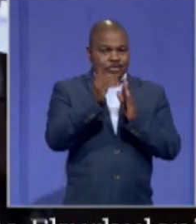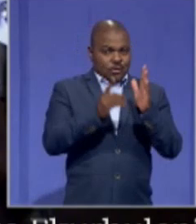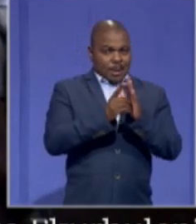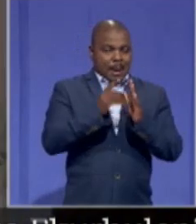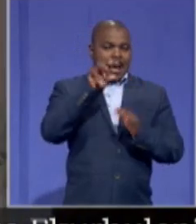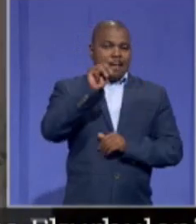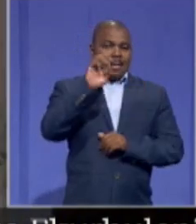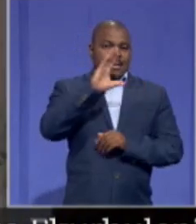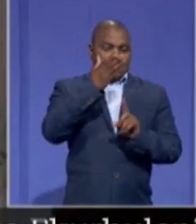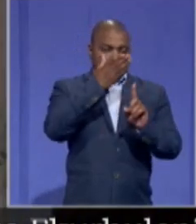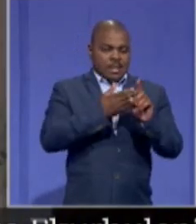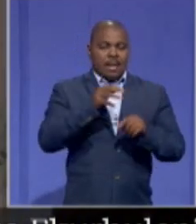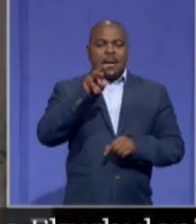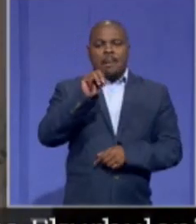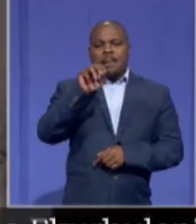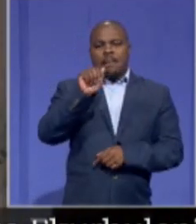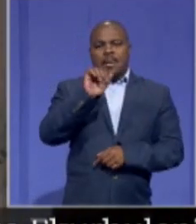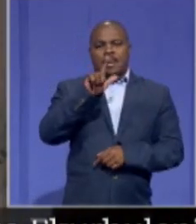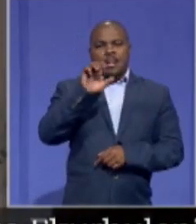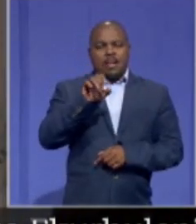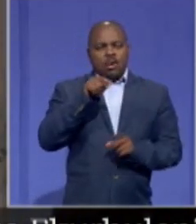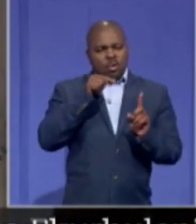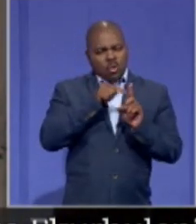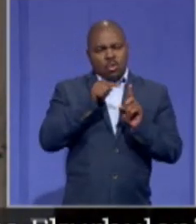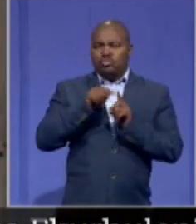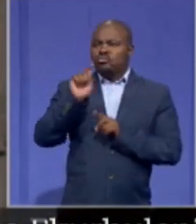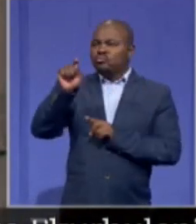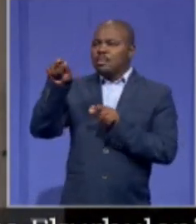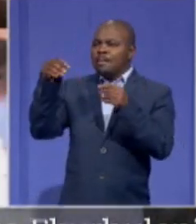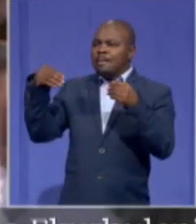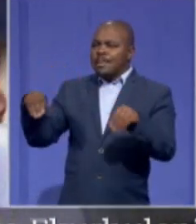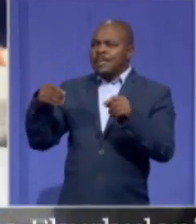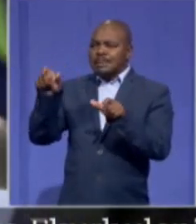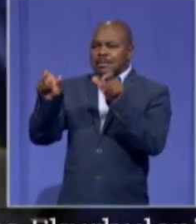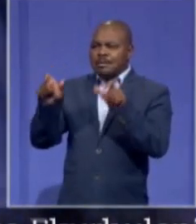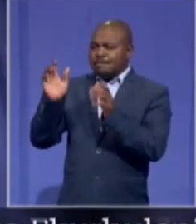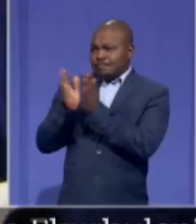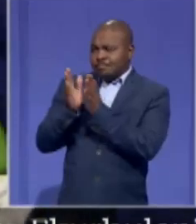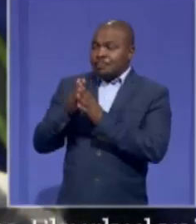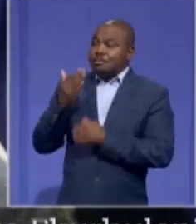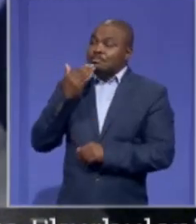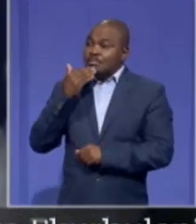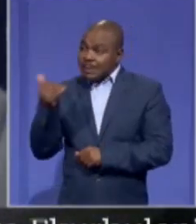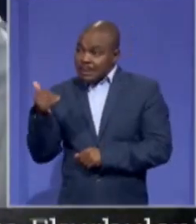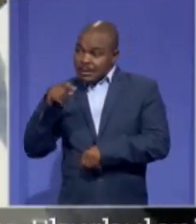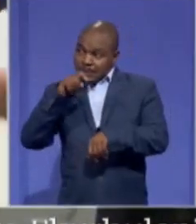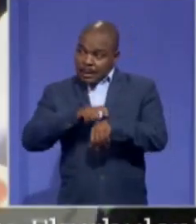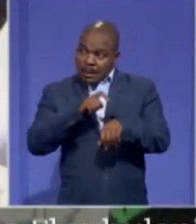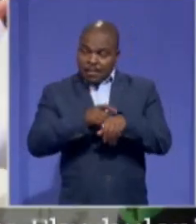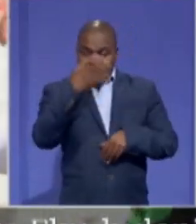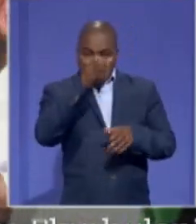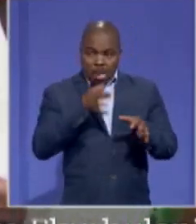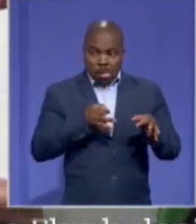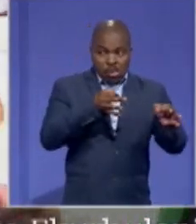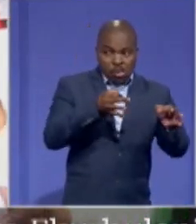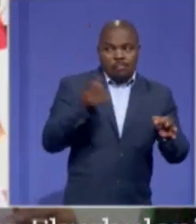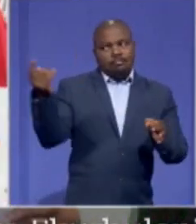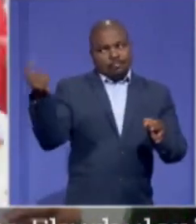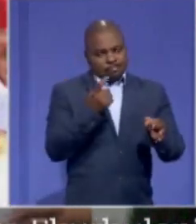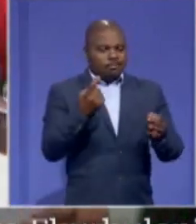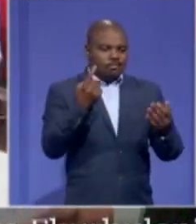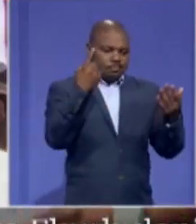Gauteng le bogammaile le ipileditse ho bahwebi hore ba sebedise nako ena e ekeditsweng ke mmuso ho ngodisa